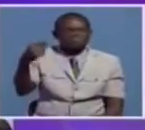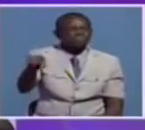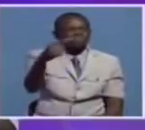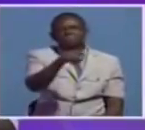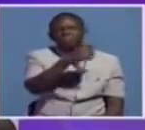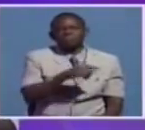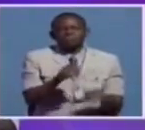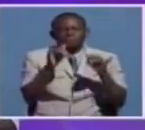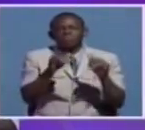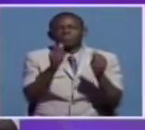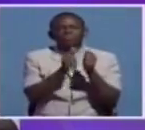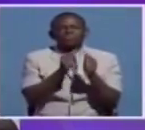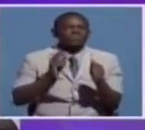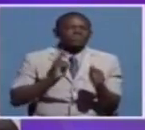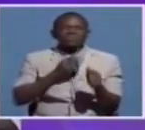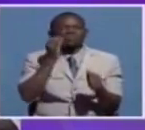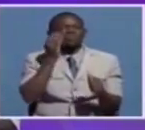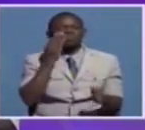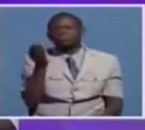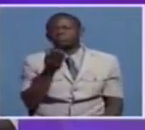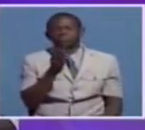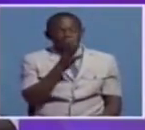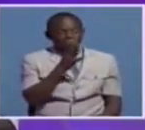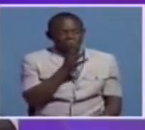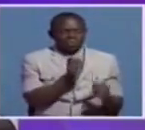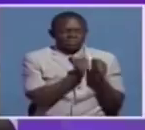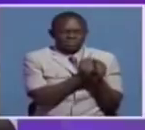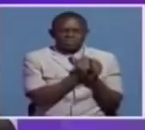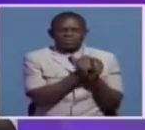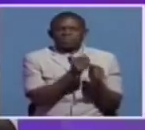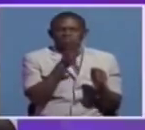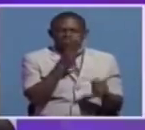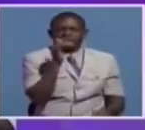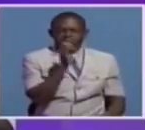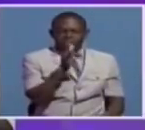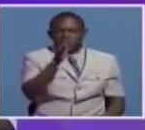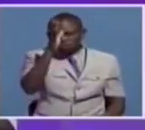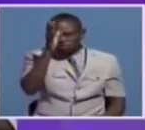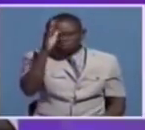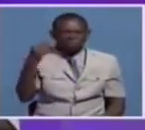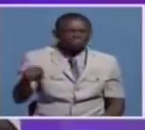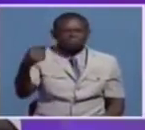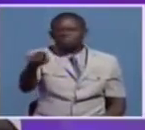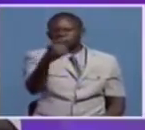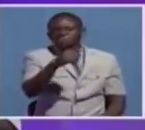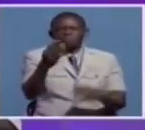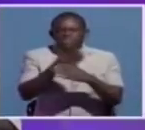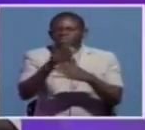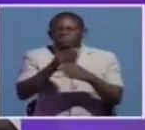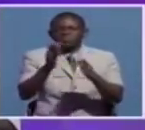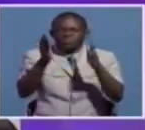It was just mom. The old lady was the one who was a parent.